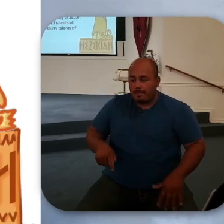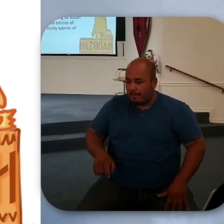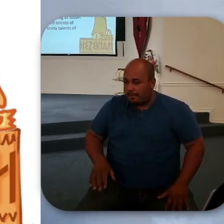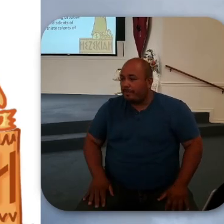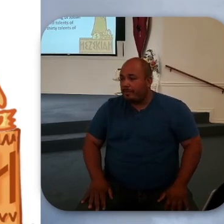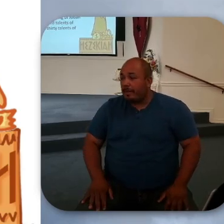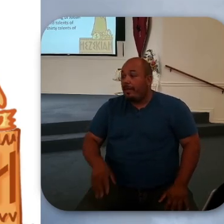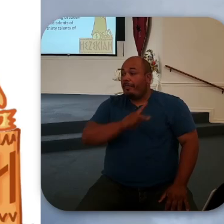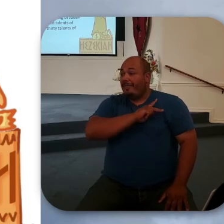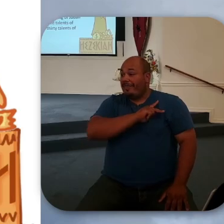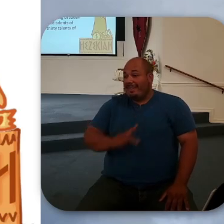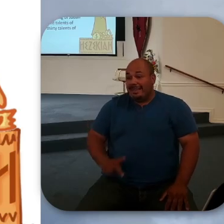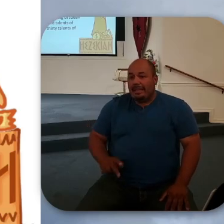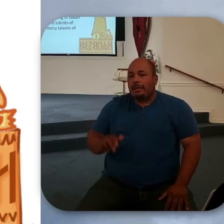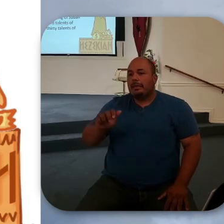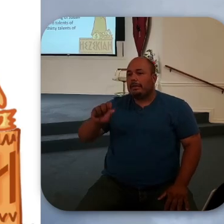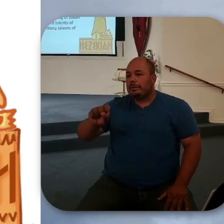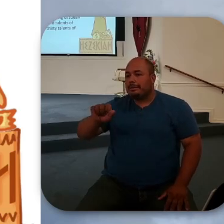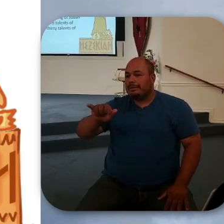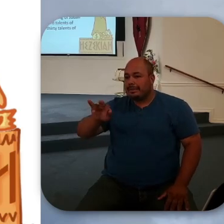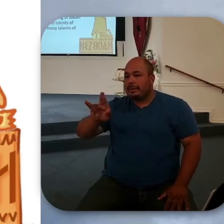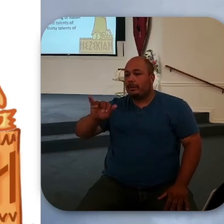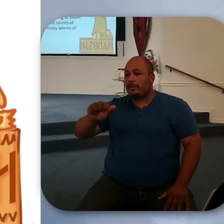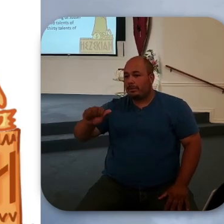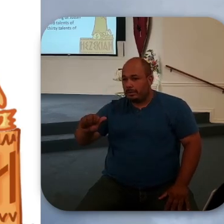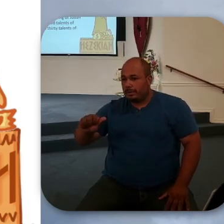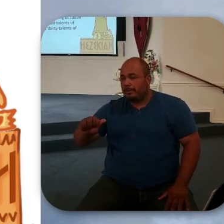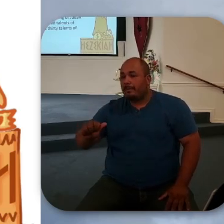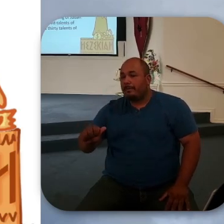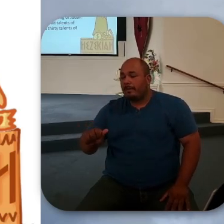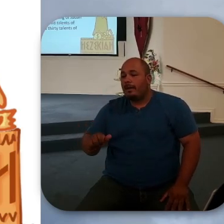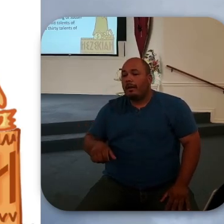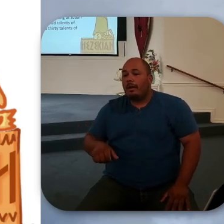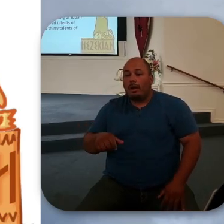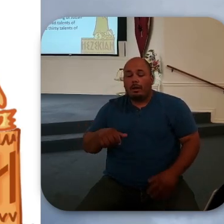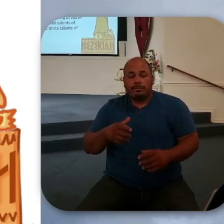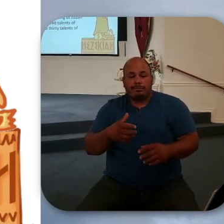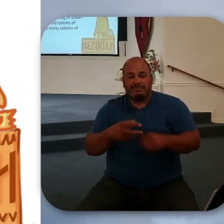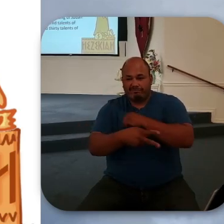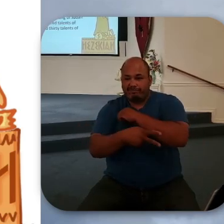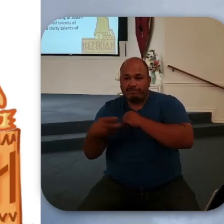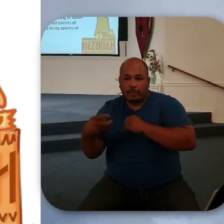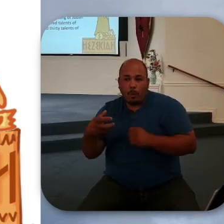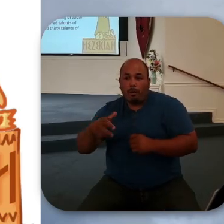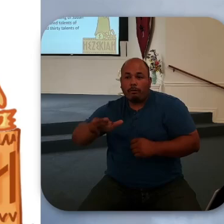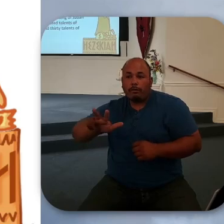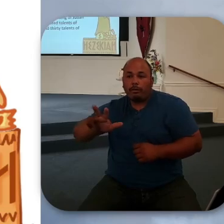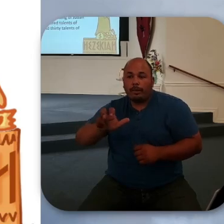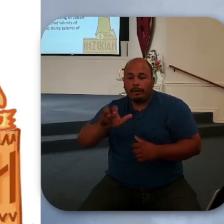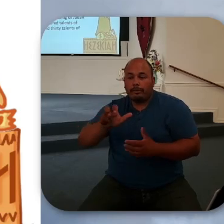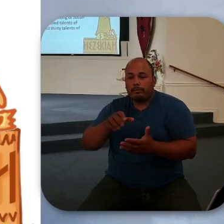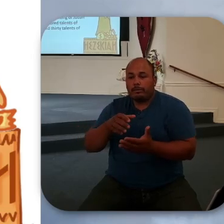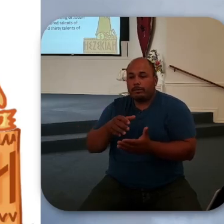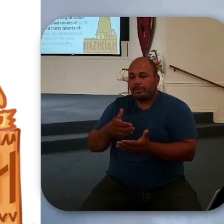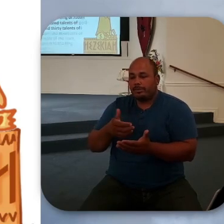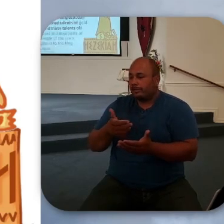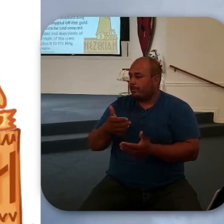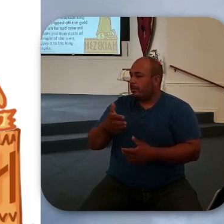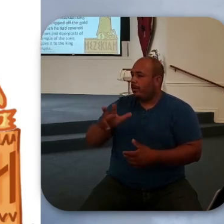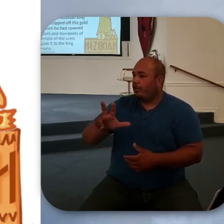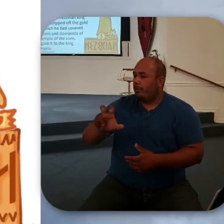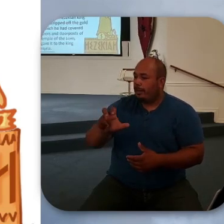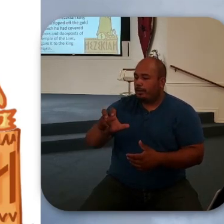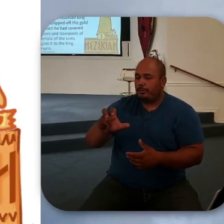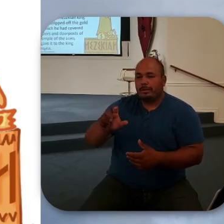king of Assyria exacted from Hezekiah, king of Judah, 300 talents of silver and 30 talents of